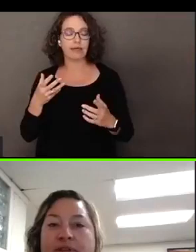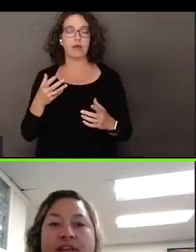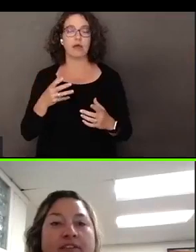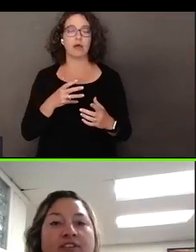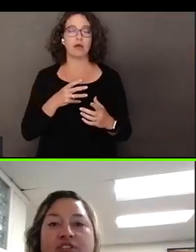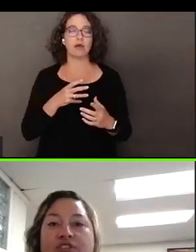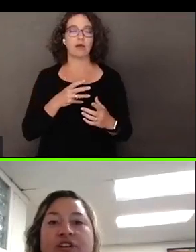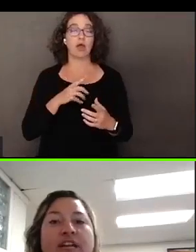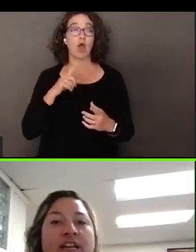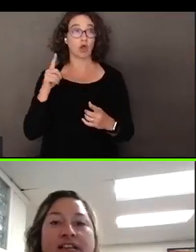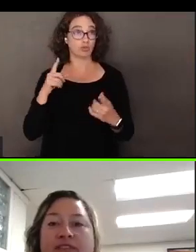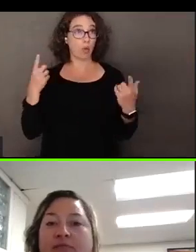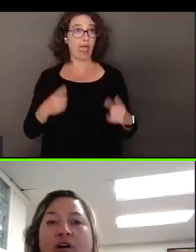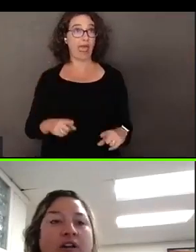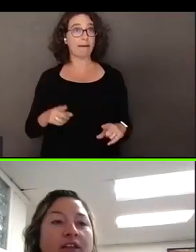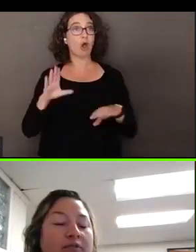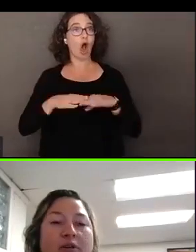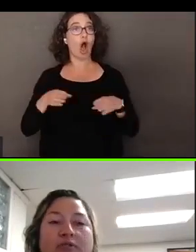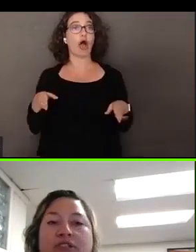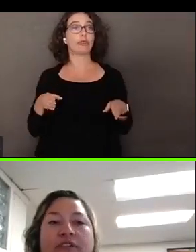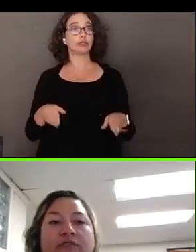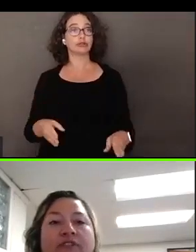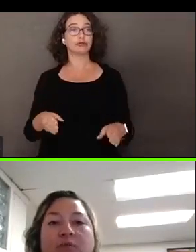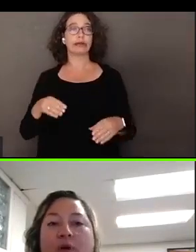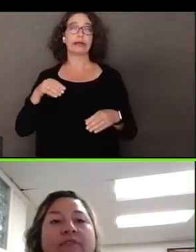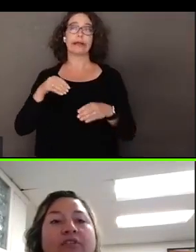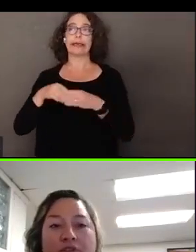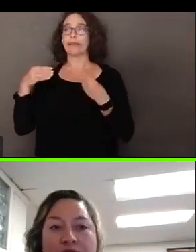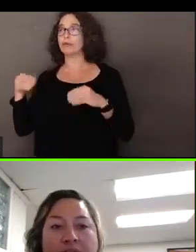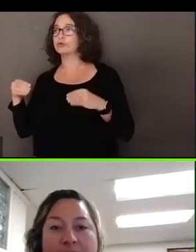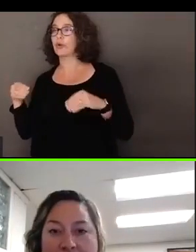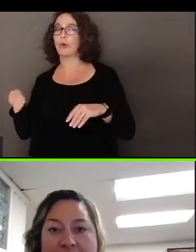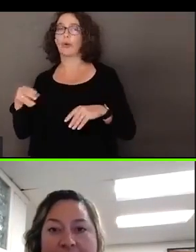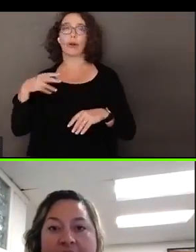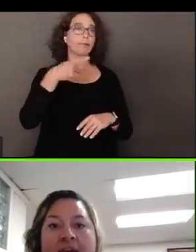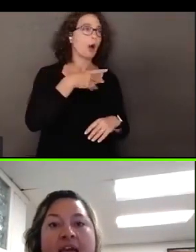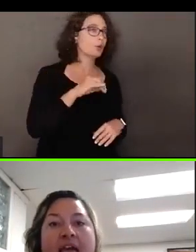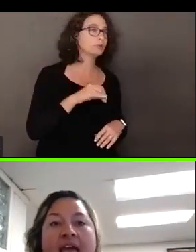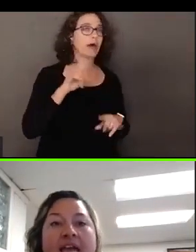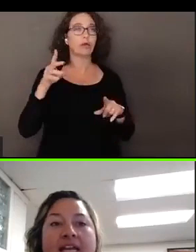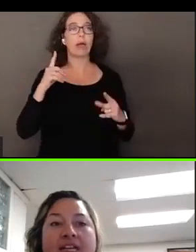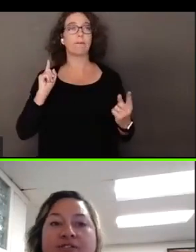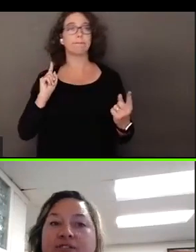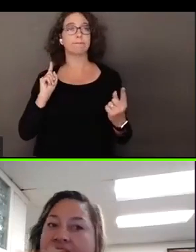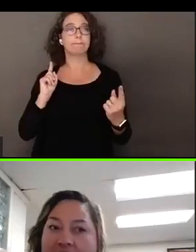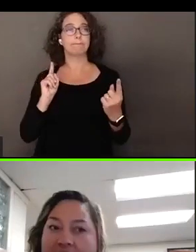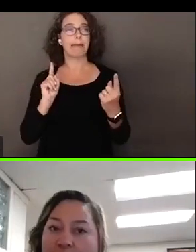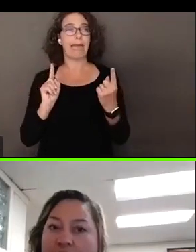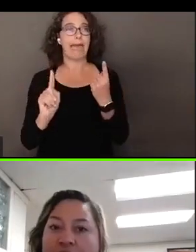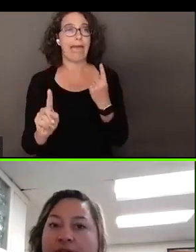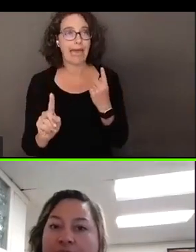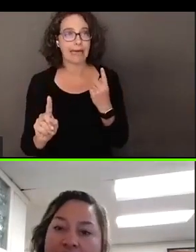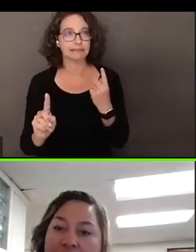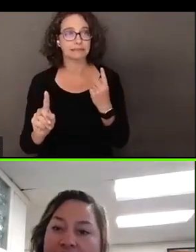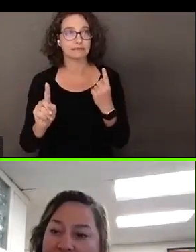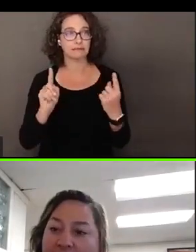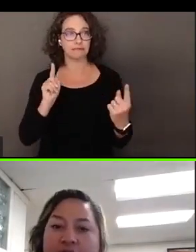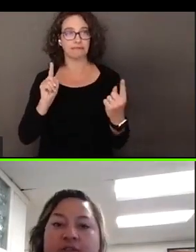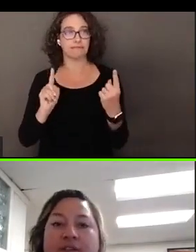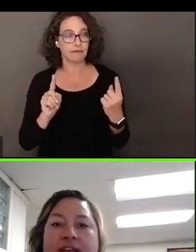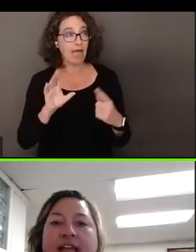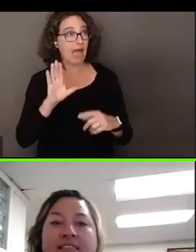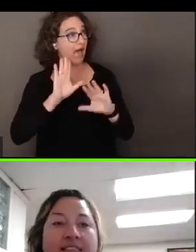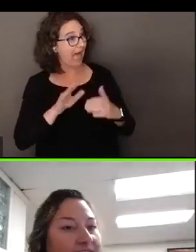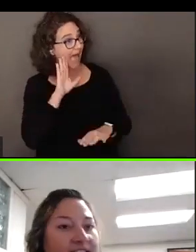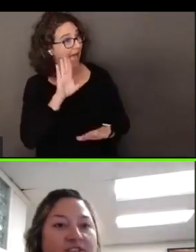passing somebody on the street, at the market, the post office, wherever you may be, and you say, how are you? How